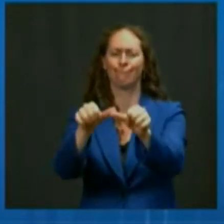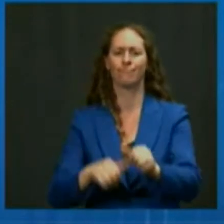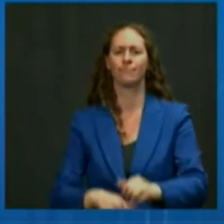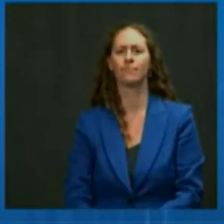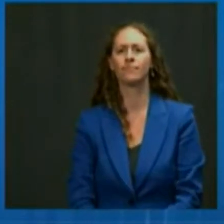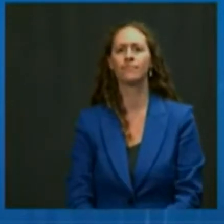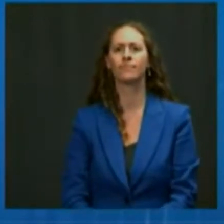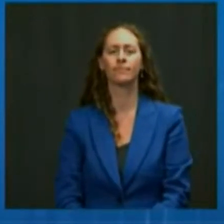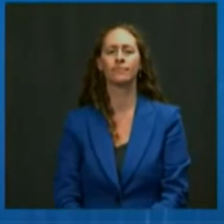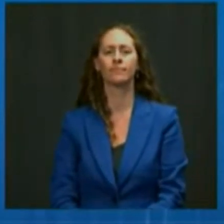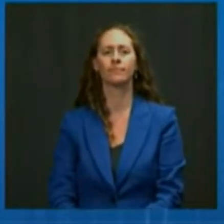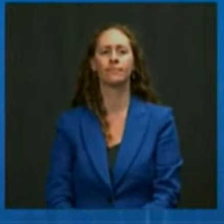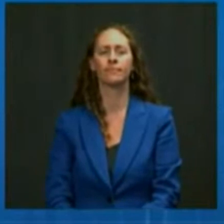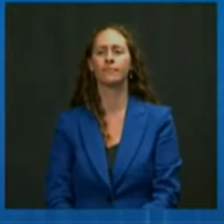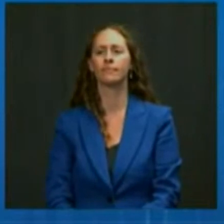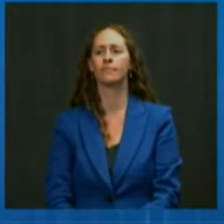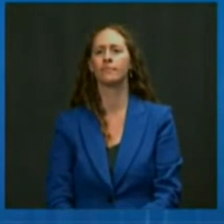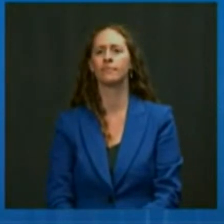Ouija at CBS.